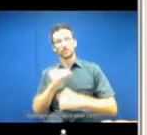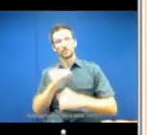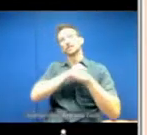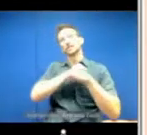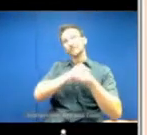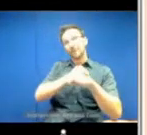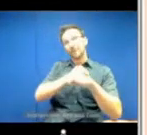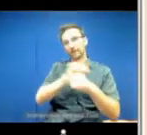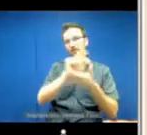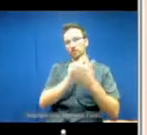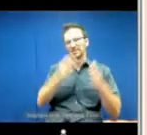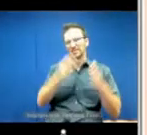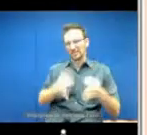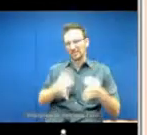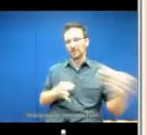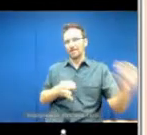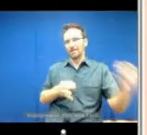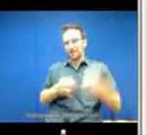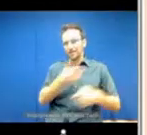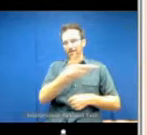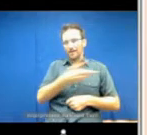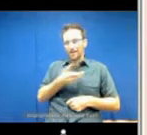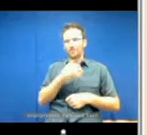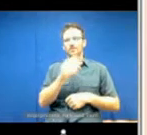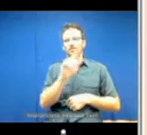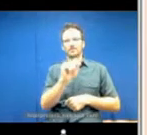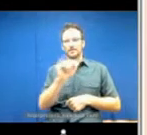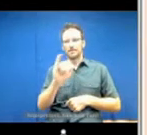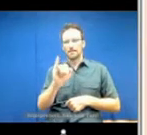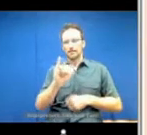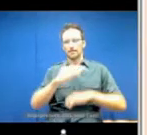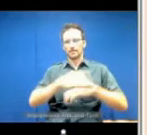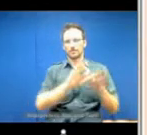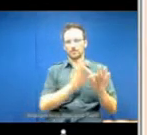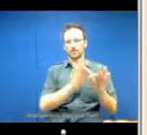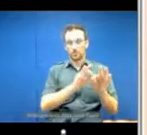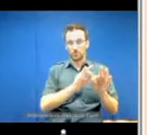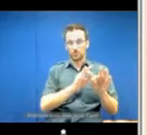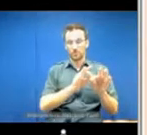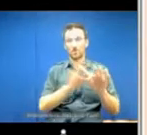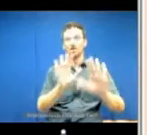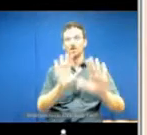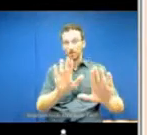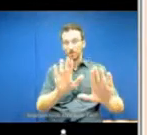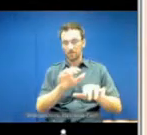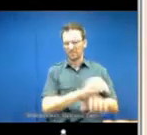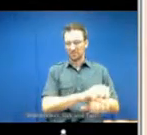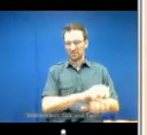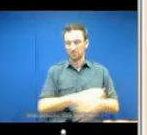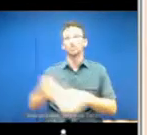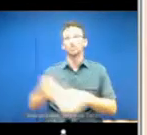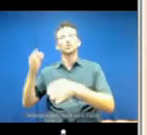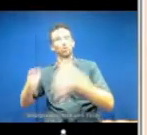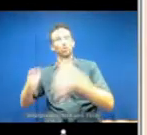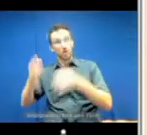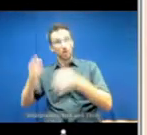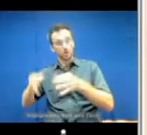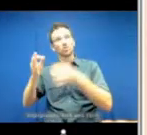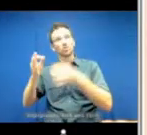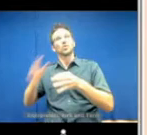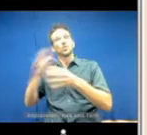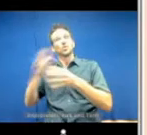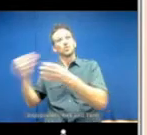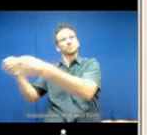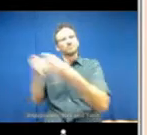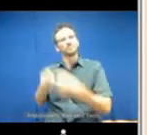interpreter. In court, the court would hire the proceedings interpreters too, and the attorneys would pay for their